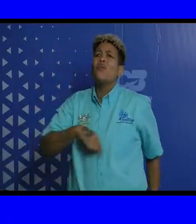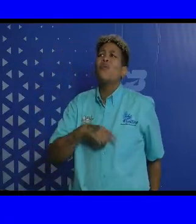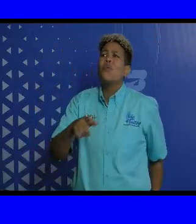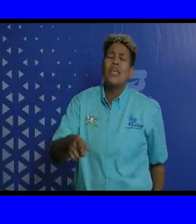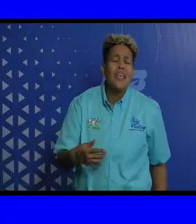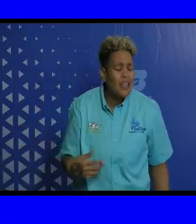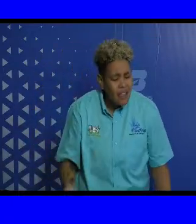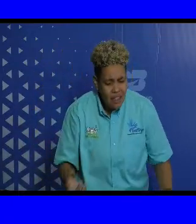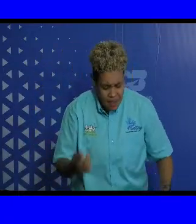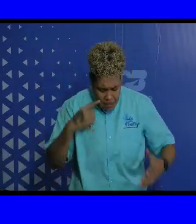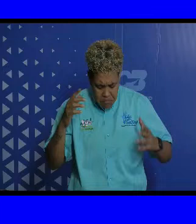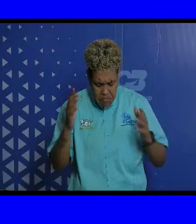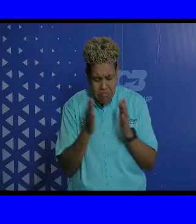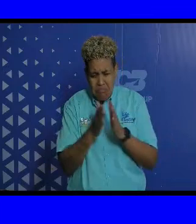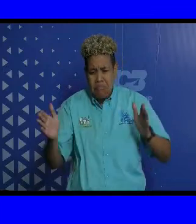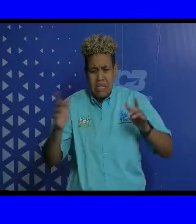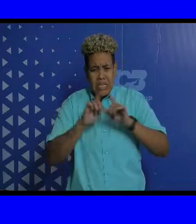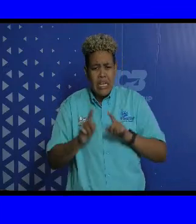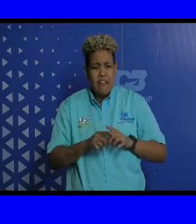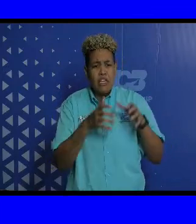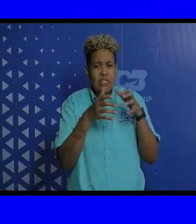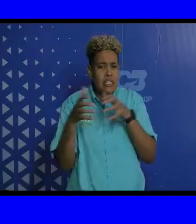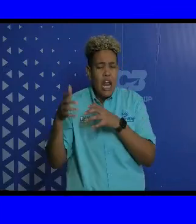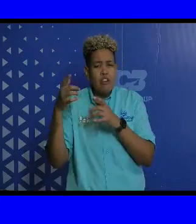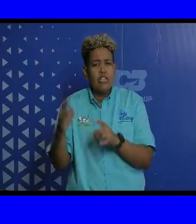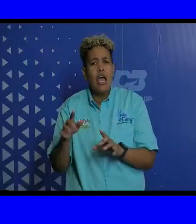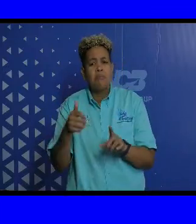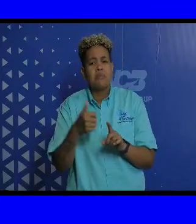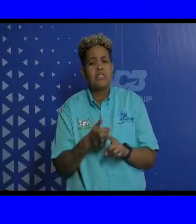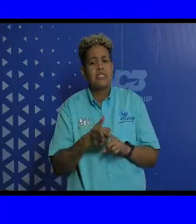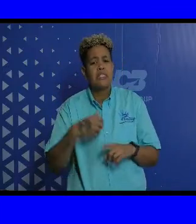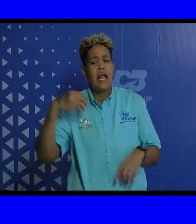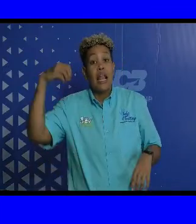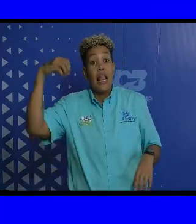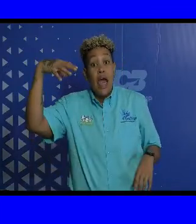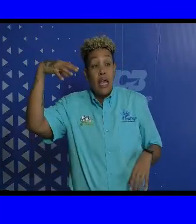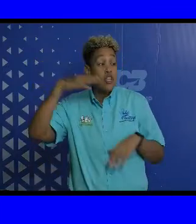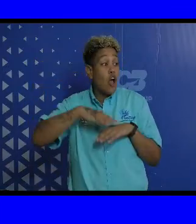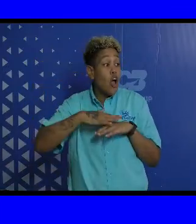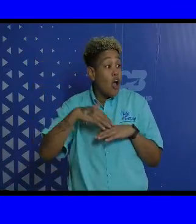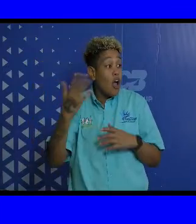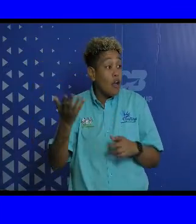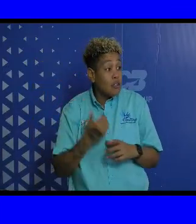under a variety of different scenarios, the lights go on,